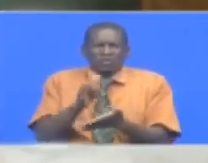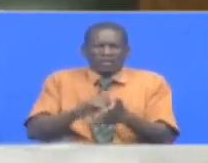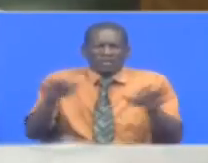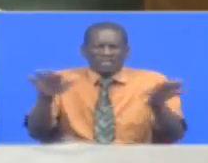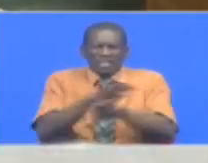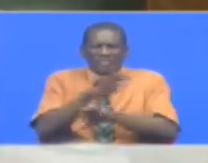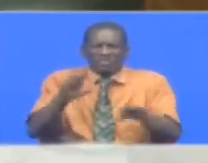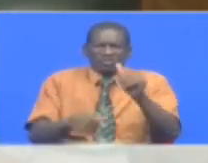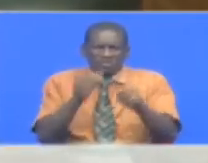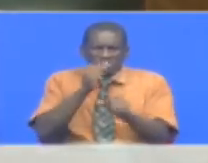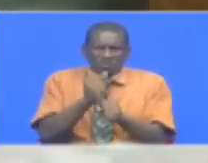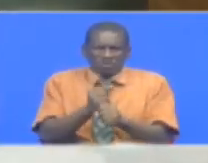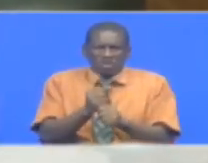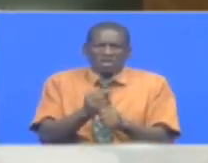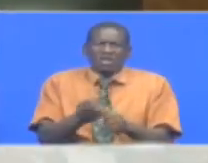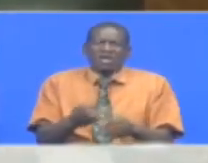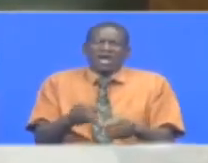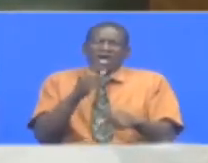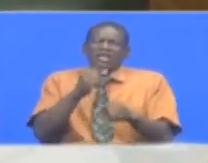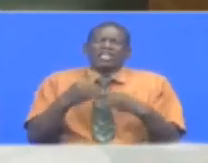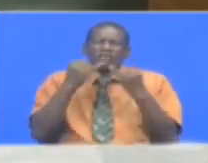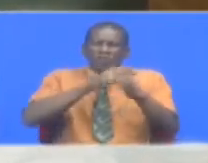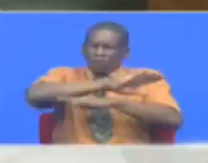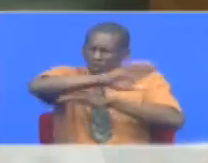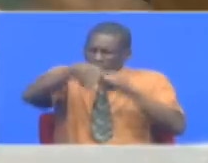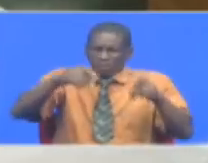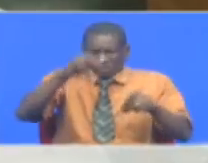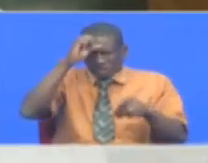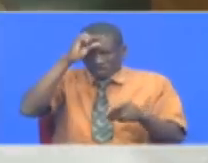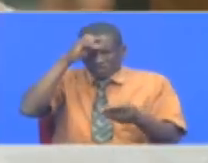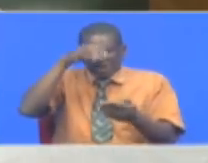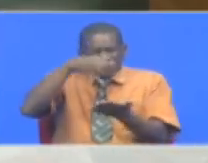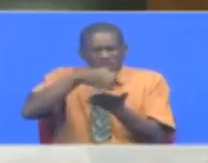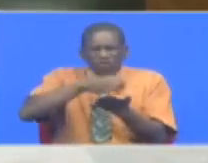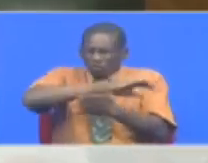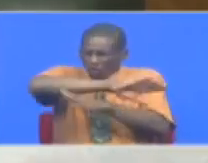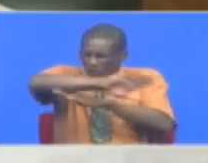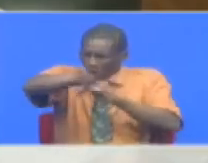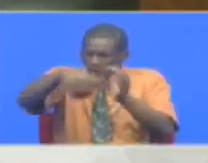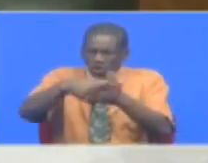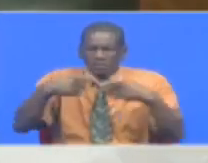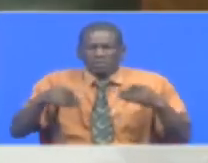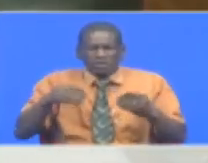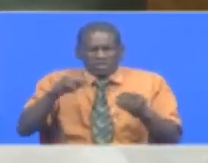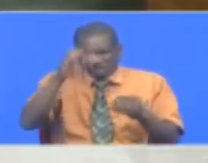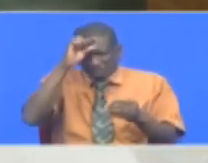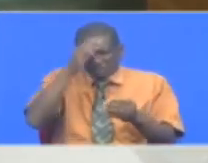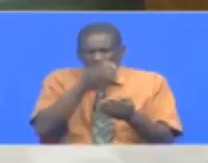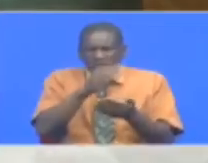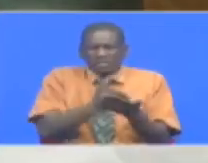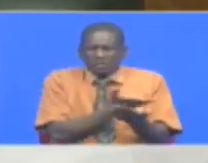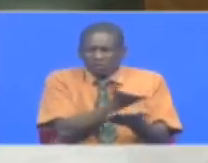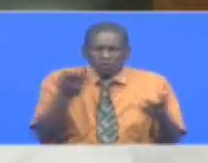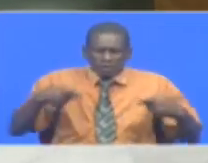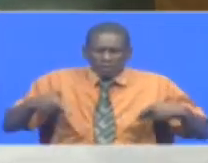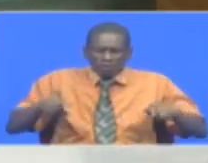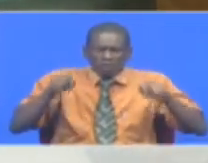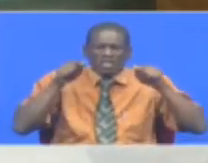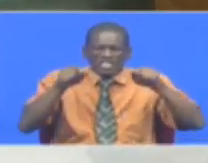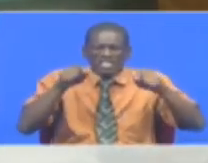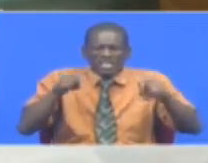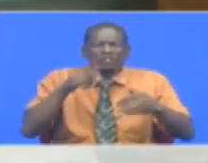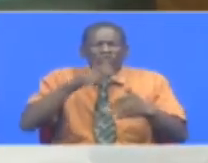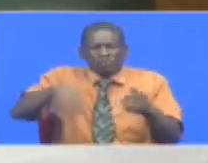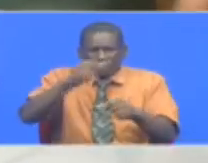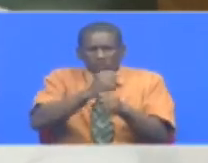we do, I keep everybody also within government involved, and even some of those people who are criticizing have been part and parcel,